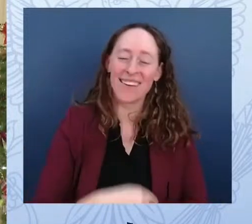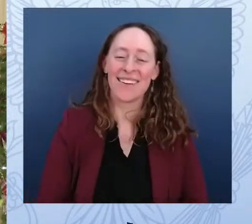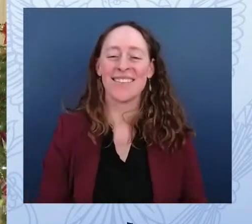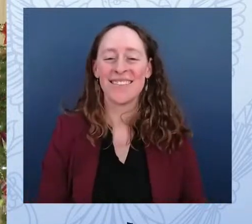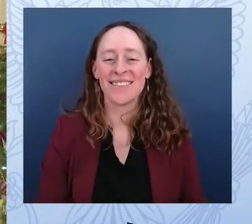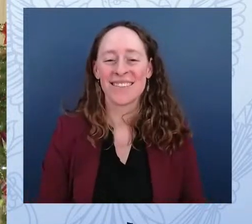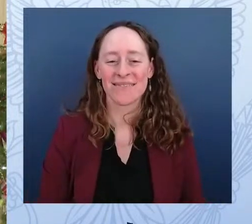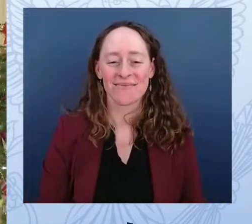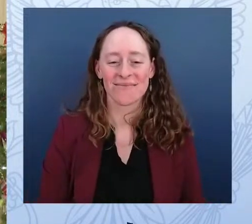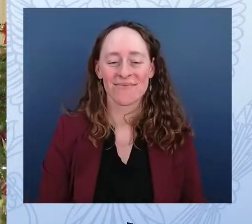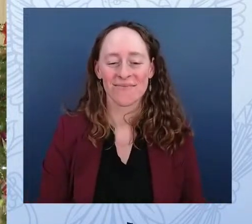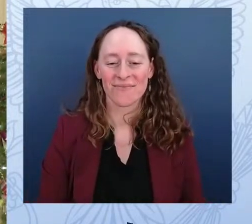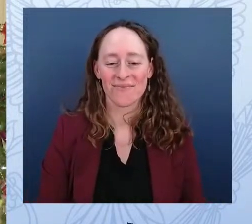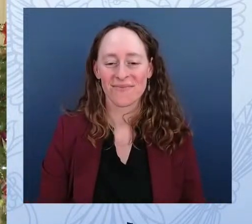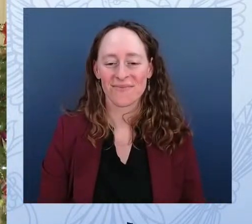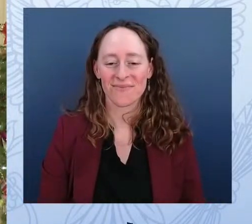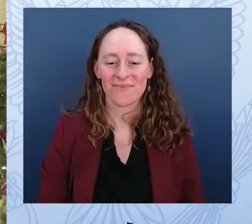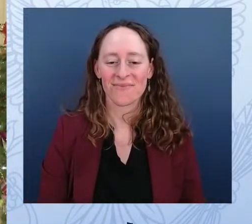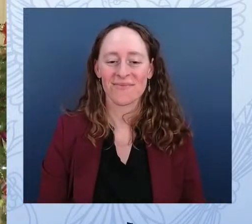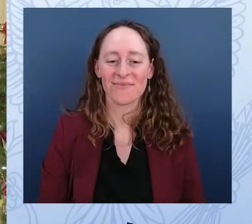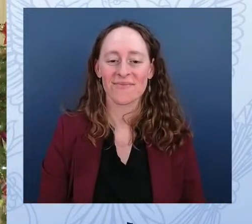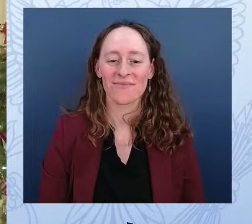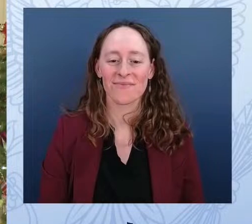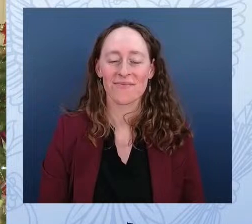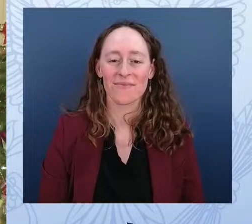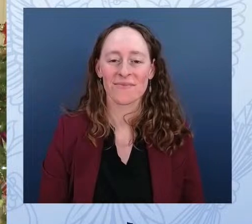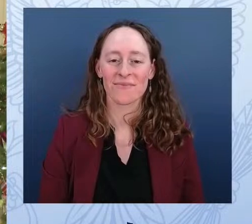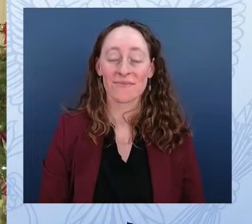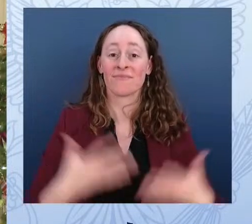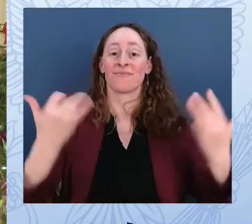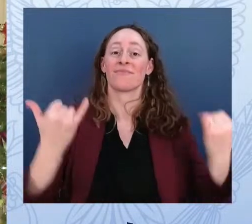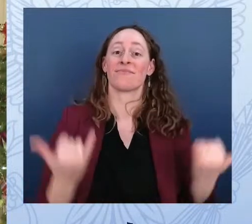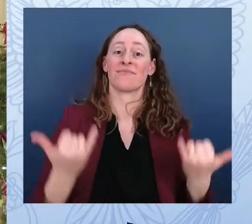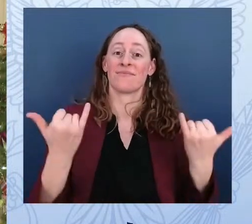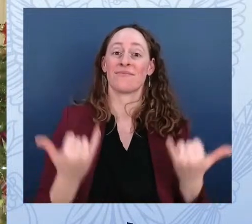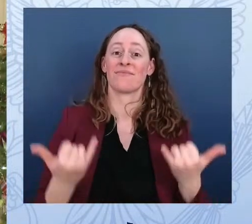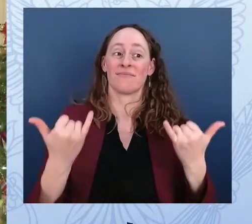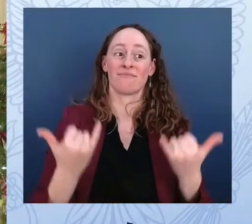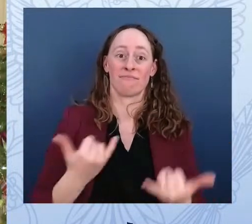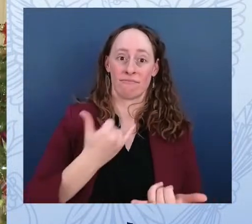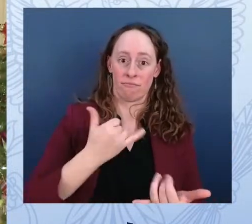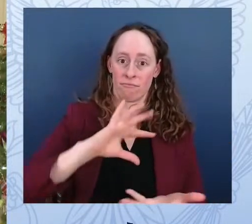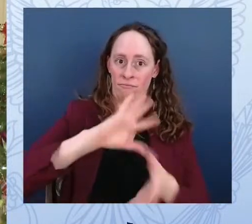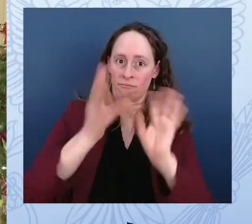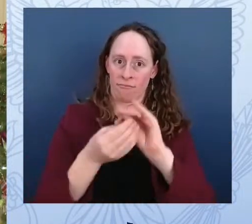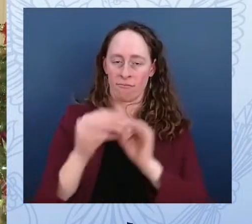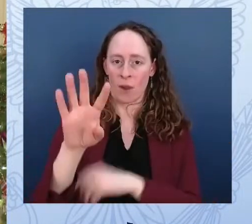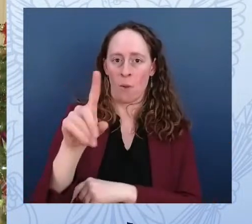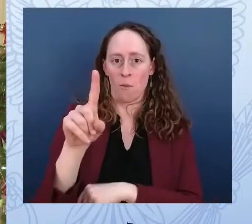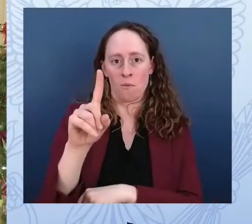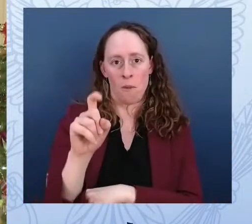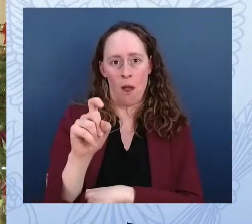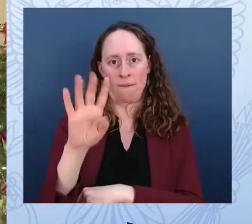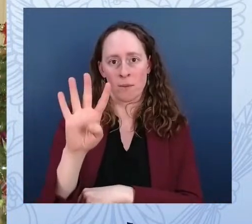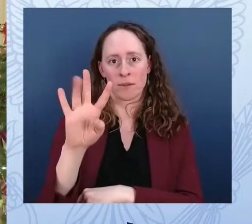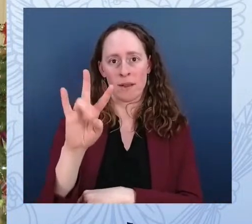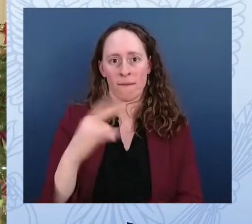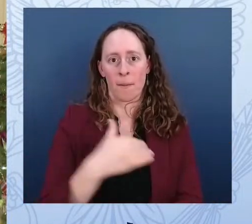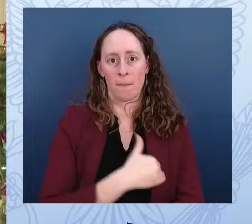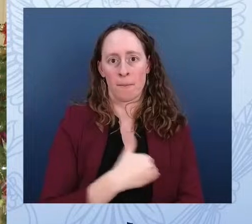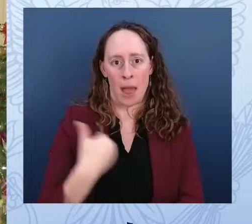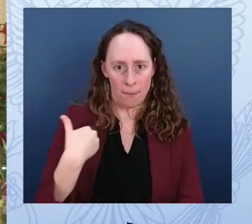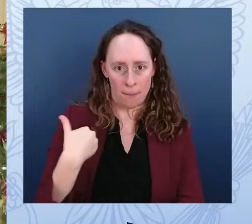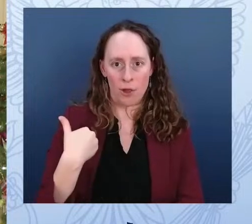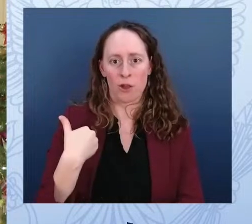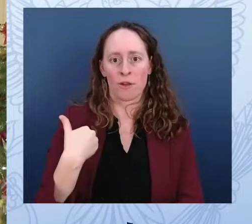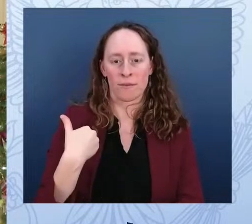Today we have 147 members from the National Guard here, coming from 36 states, territories in the District of Columbia. And